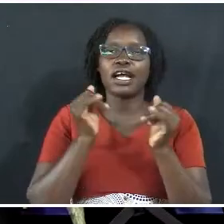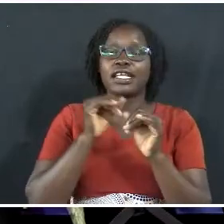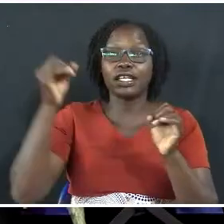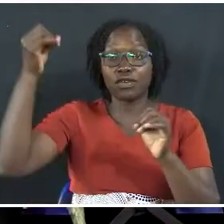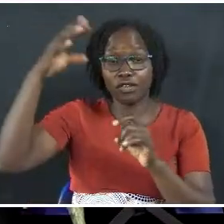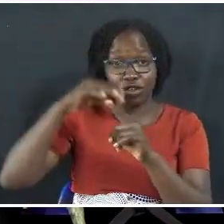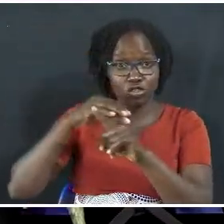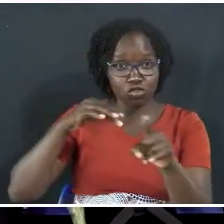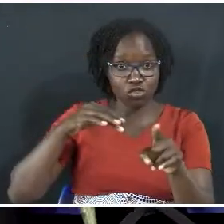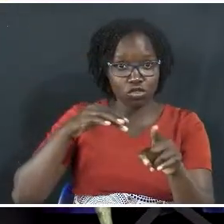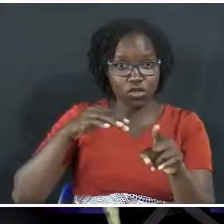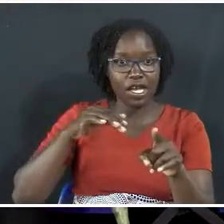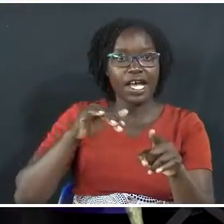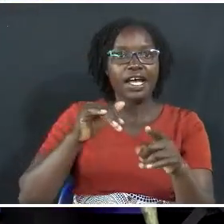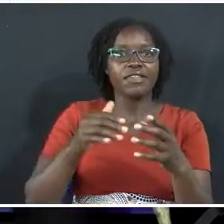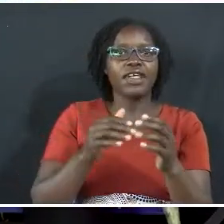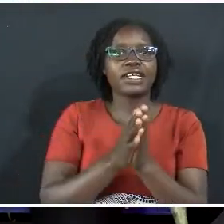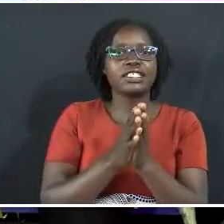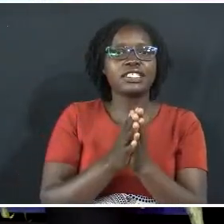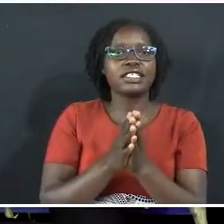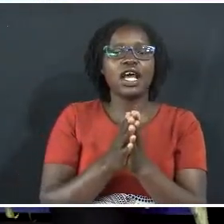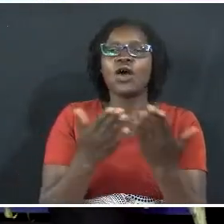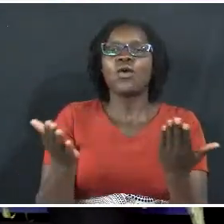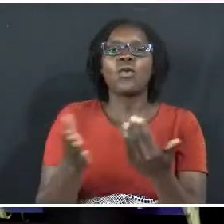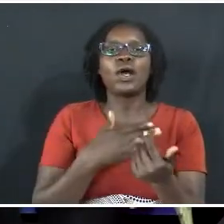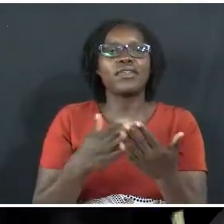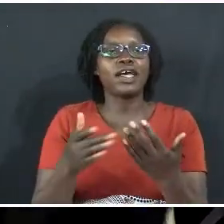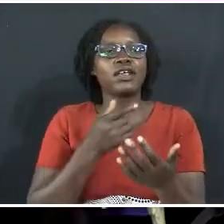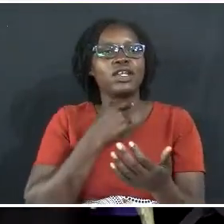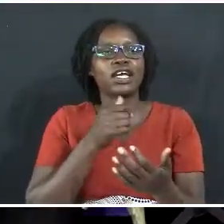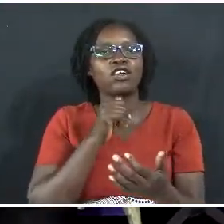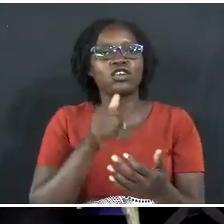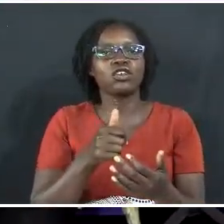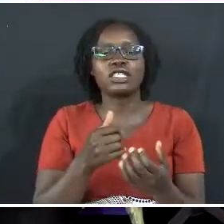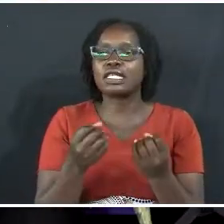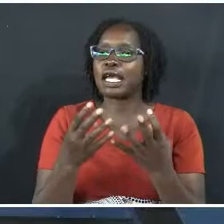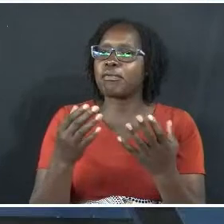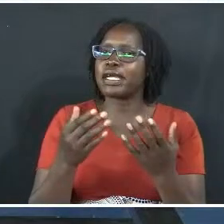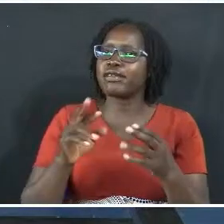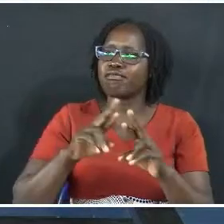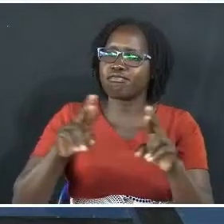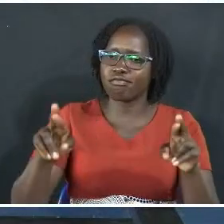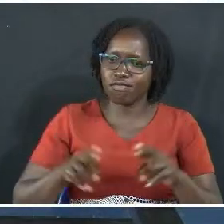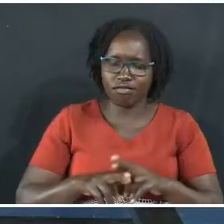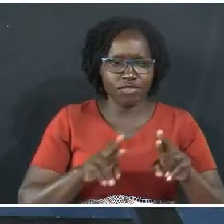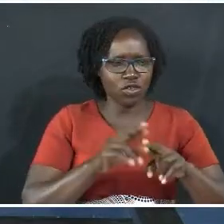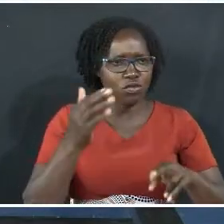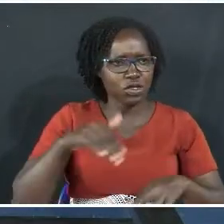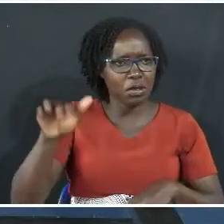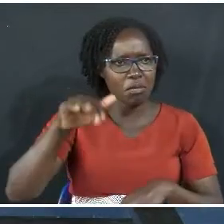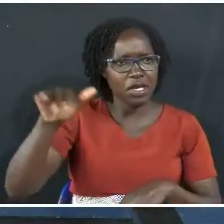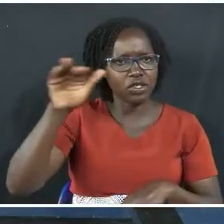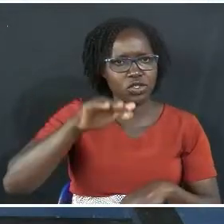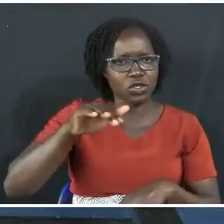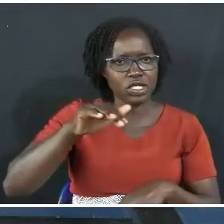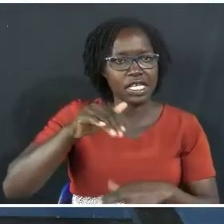to you. Whether you like it or not, the many mansions includes your name.